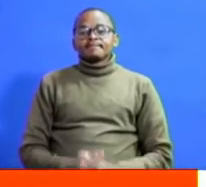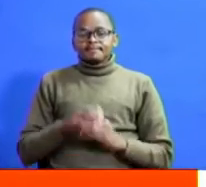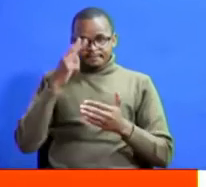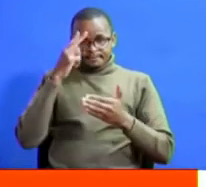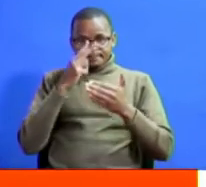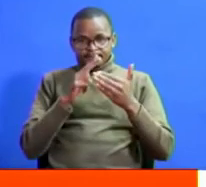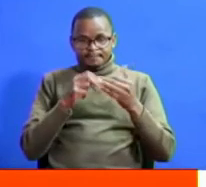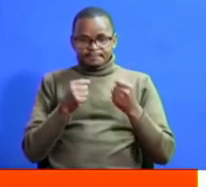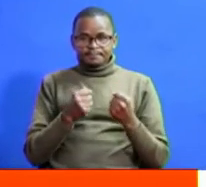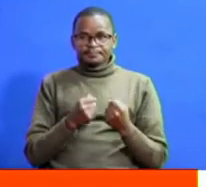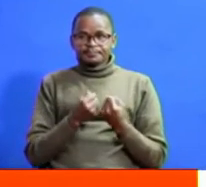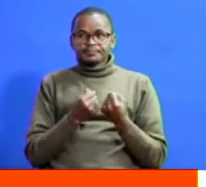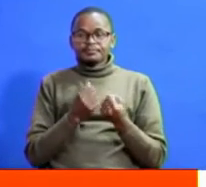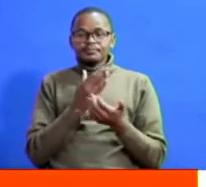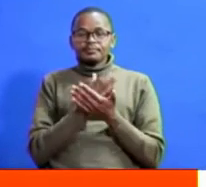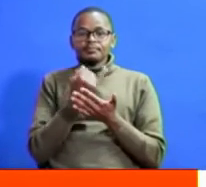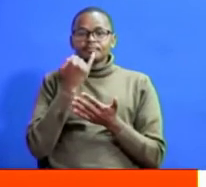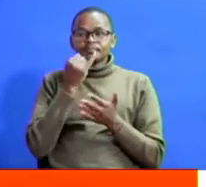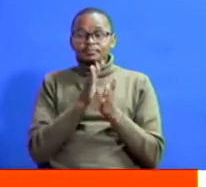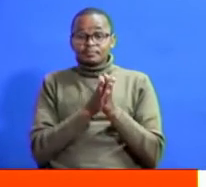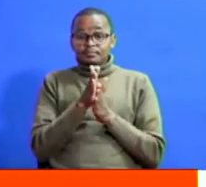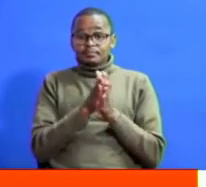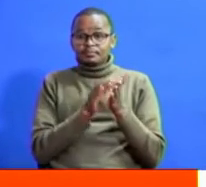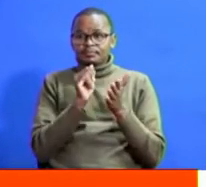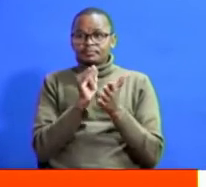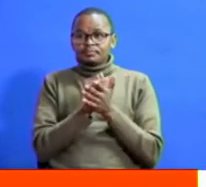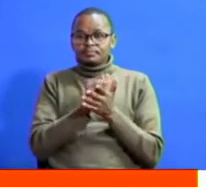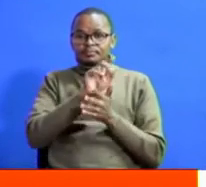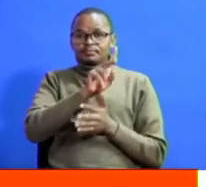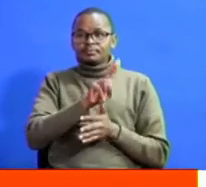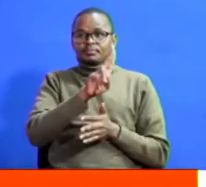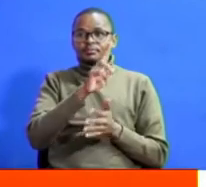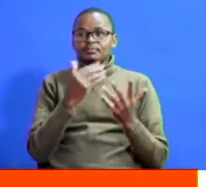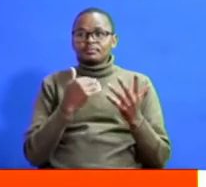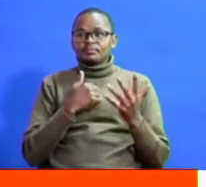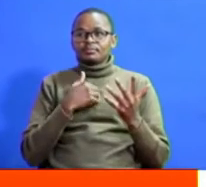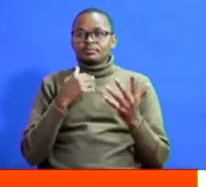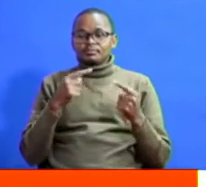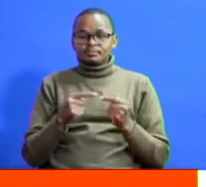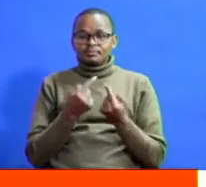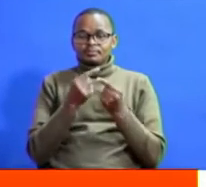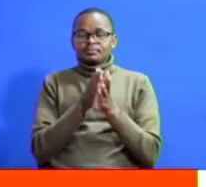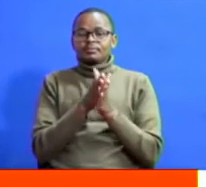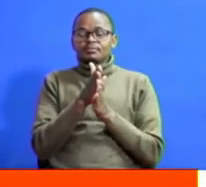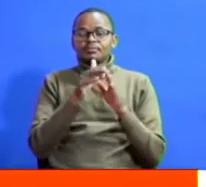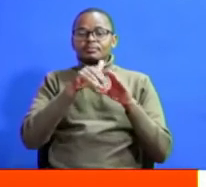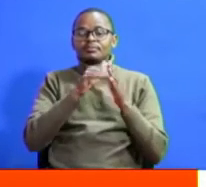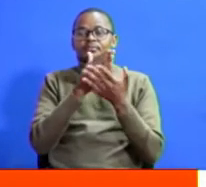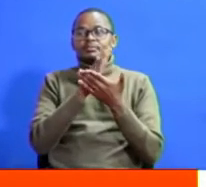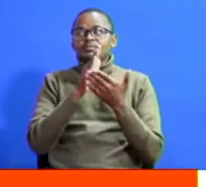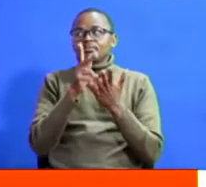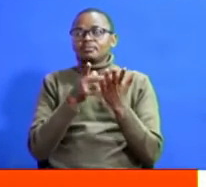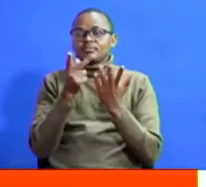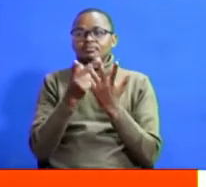happening, in fact, it's interesting that we are at the Kenyatta University, where we've seen conflicts of interest in some of the government